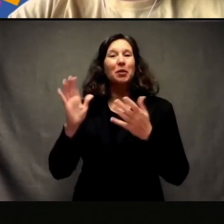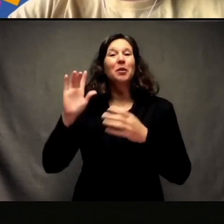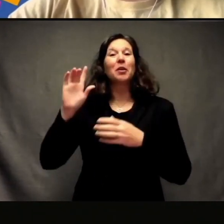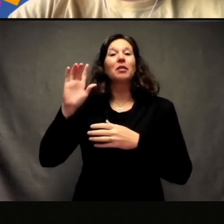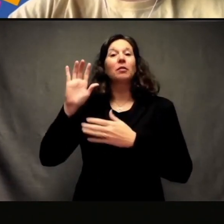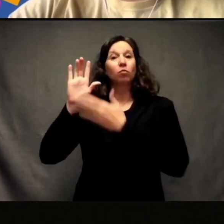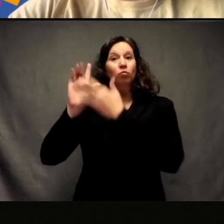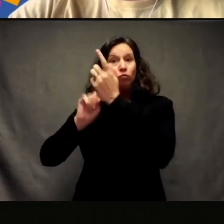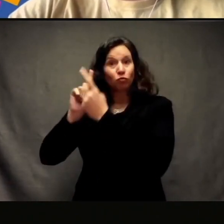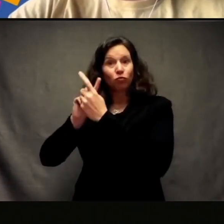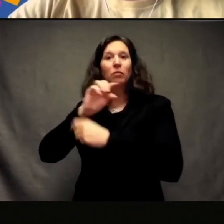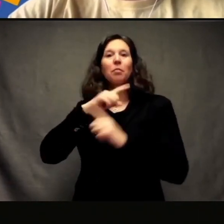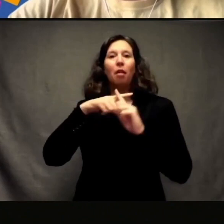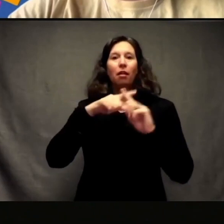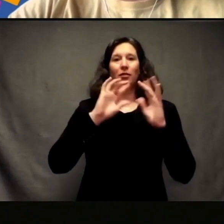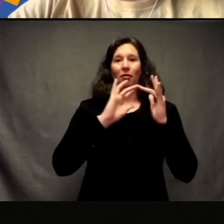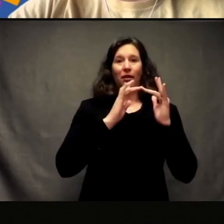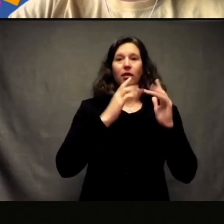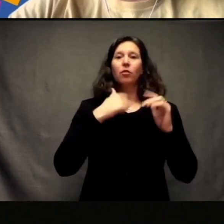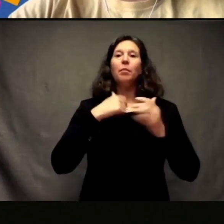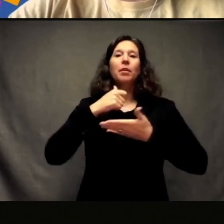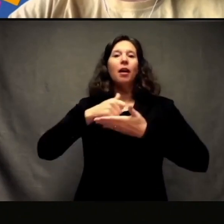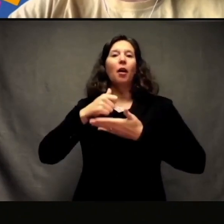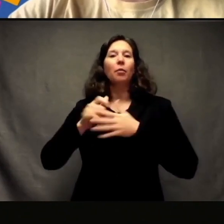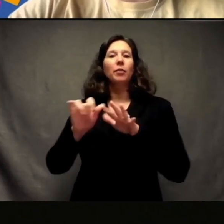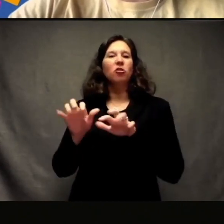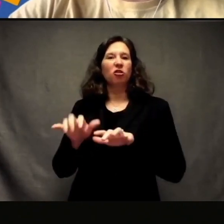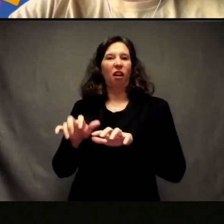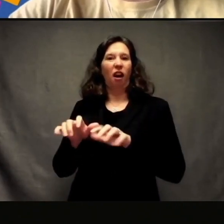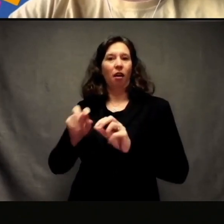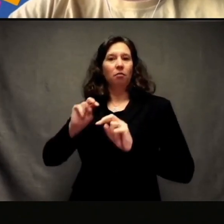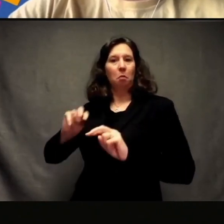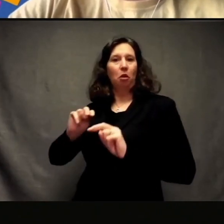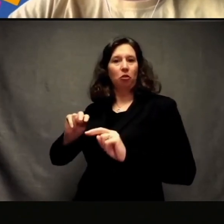this session, I'm going to be helping moderate the chat.